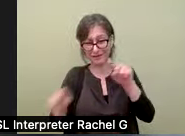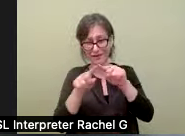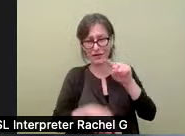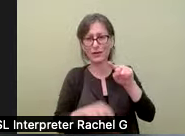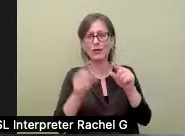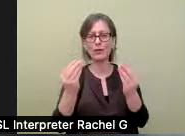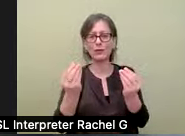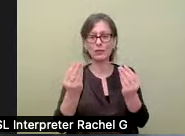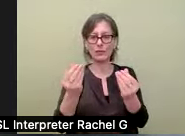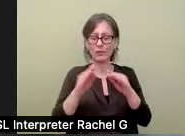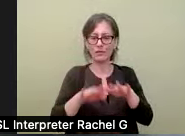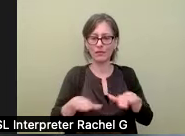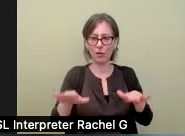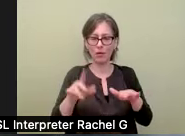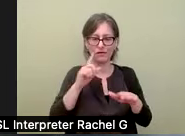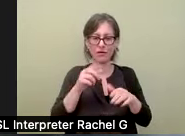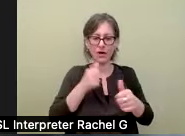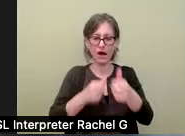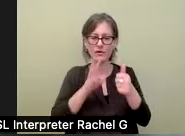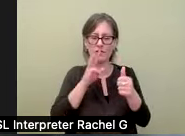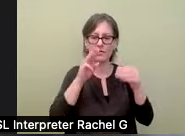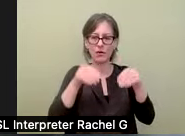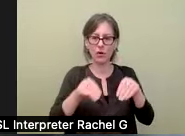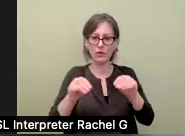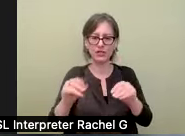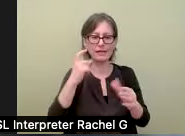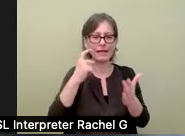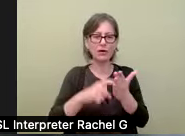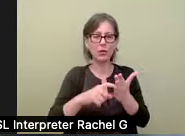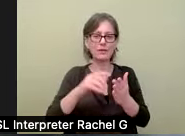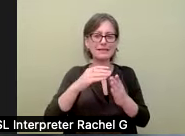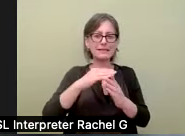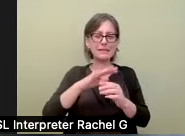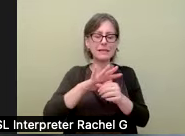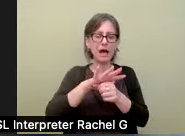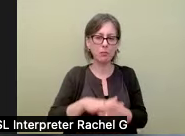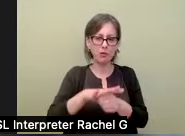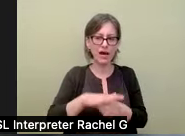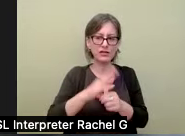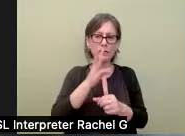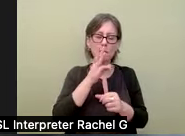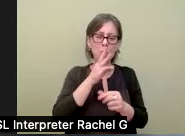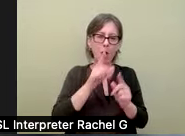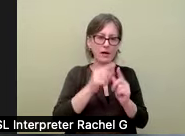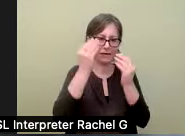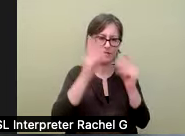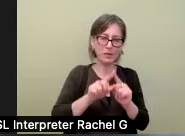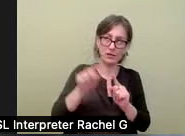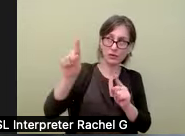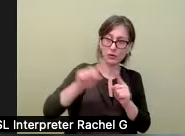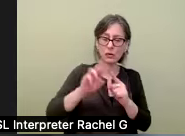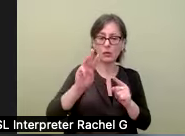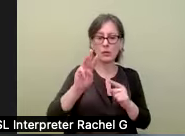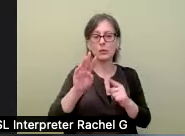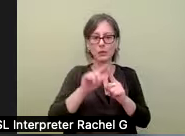floor. These sensors can detect when there's a change in water pressure, which sends that information up to the buoy, which then